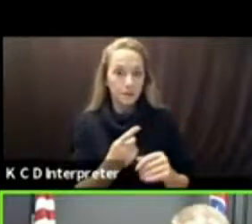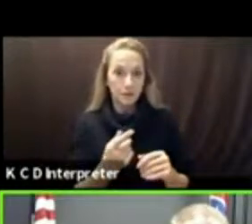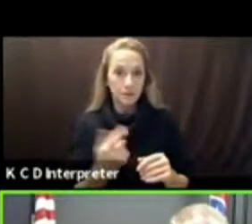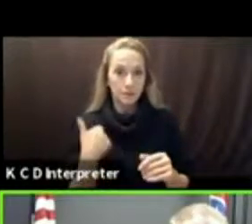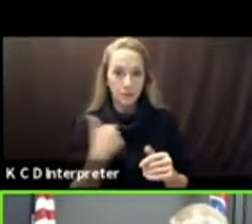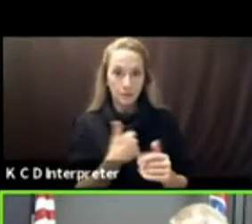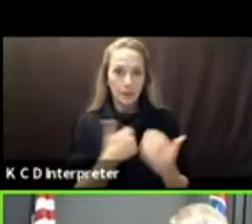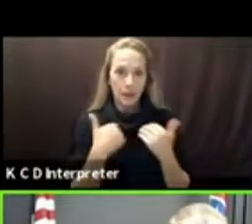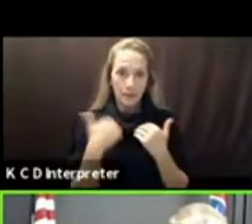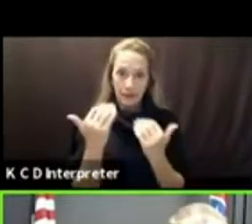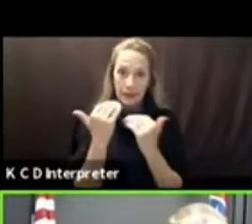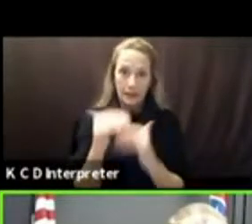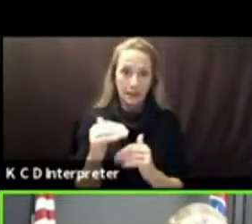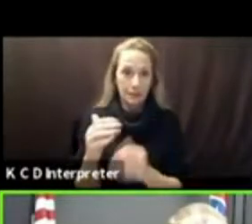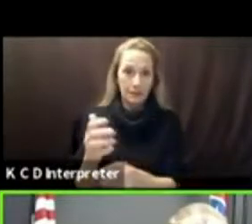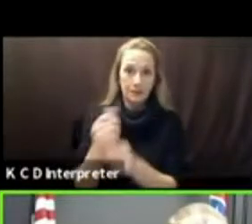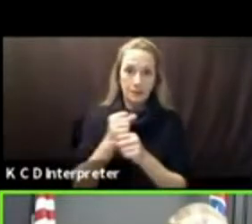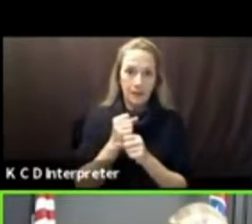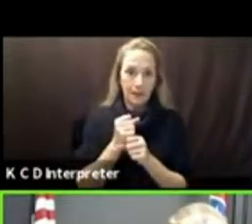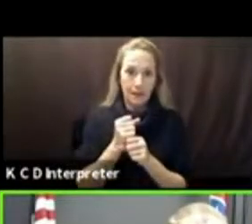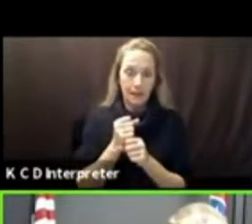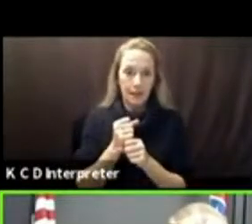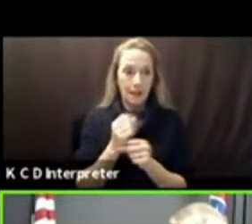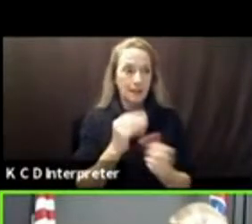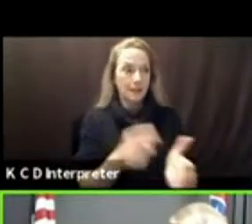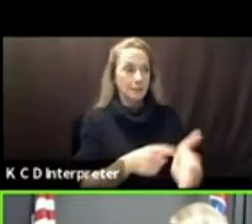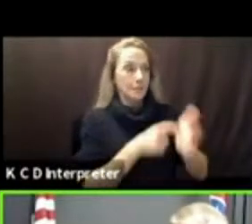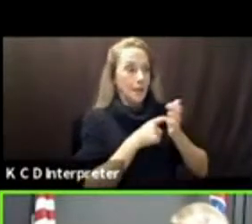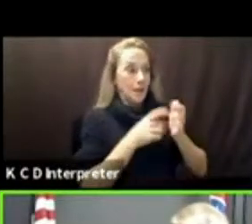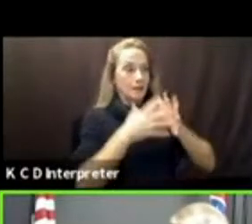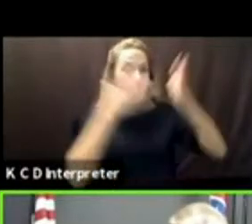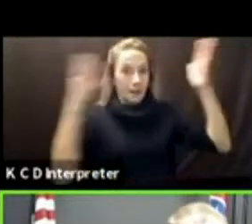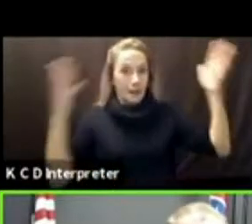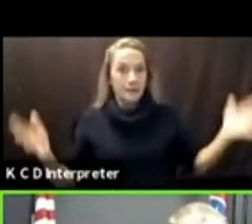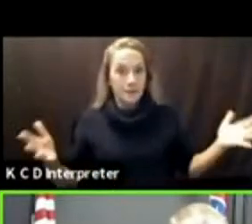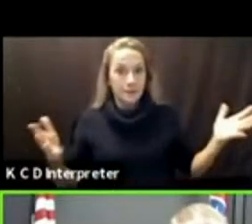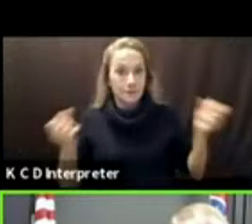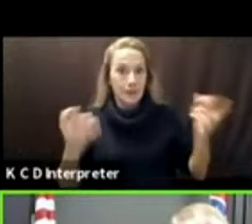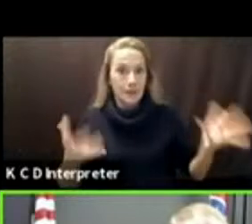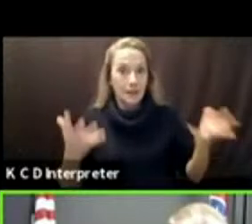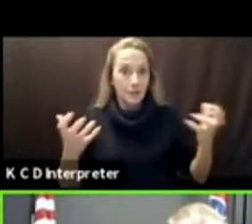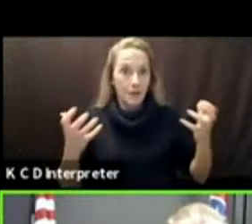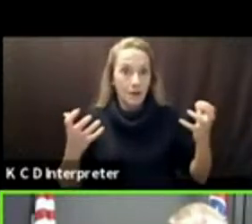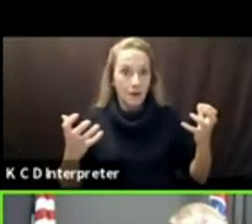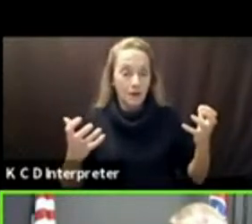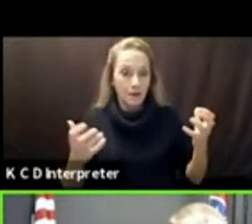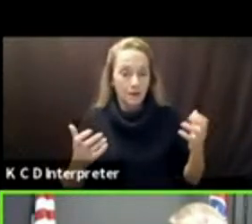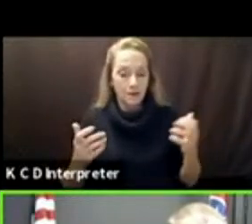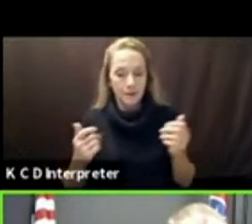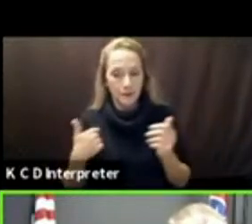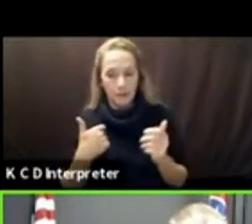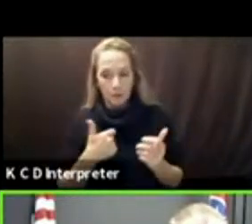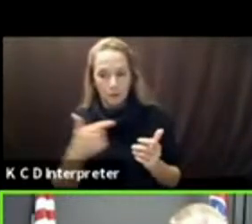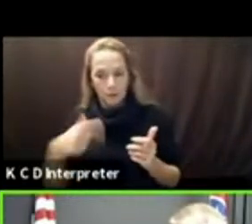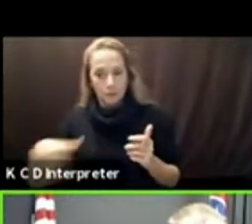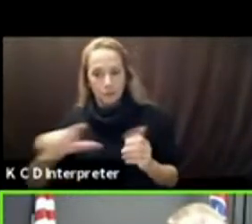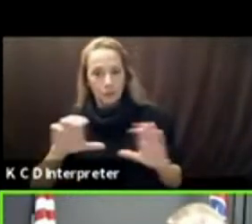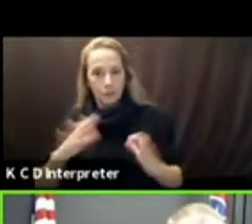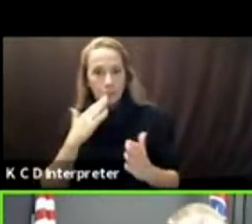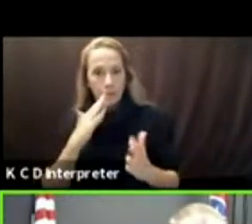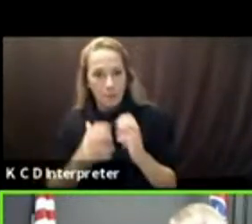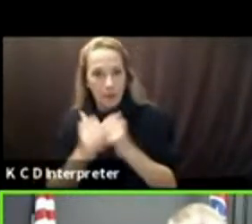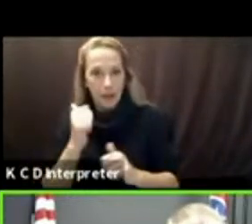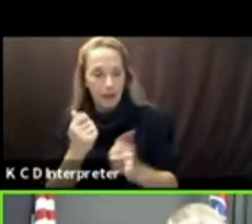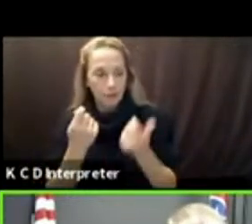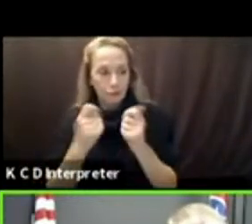we have a limited supply and demand is overwhelming, and everybody's done their very best to accommodate